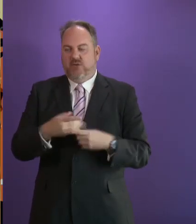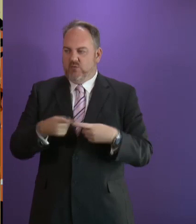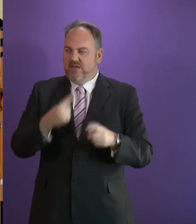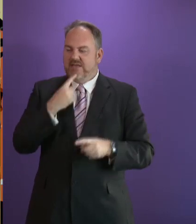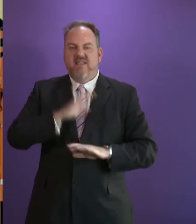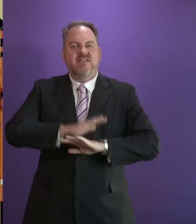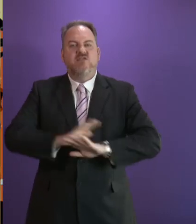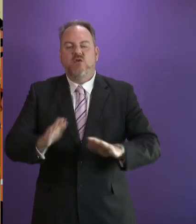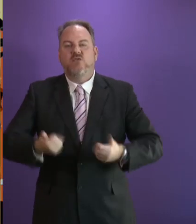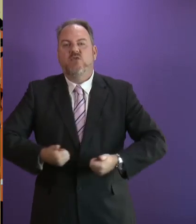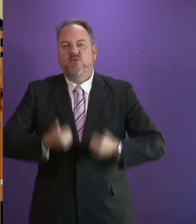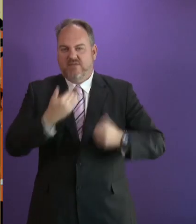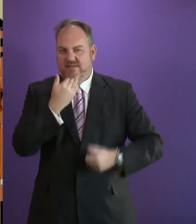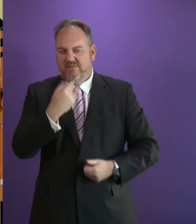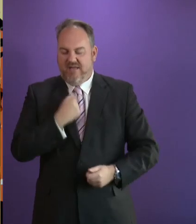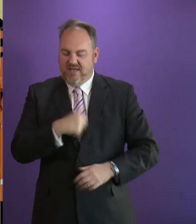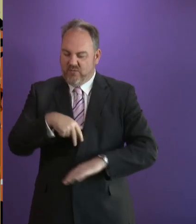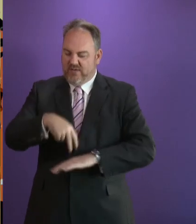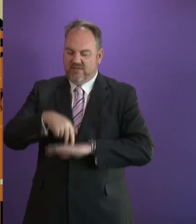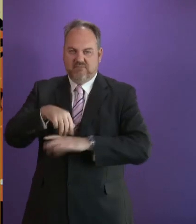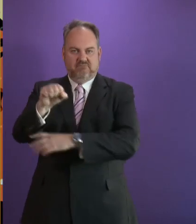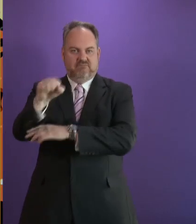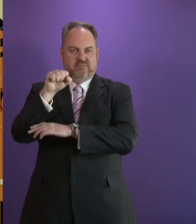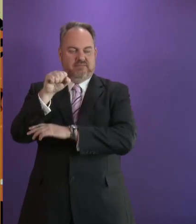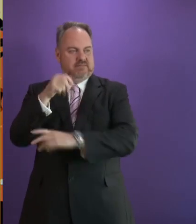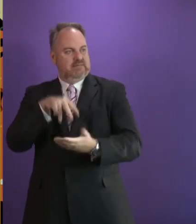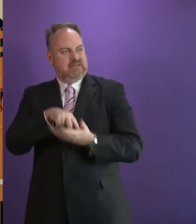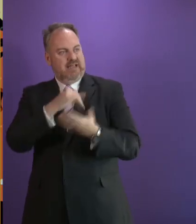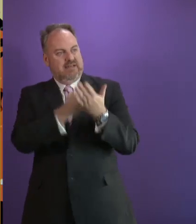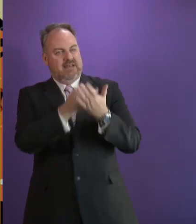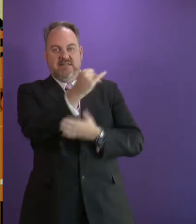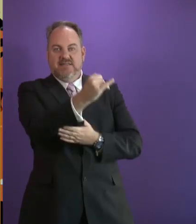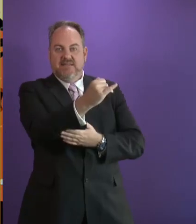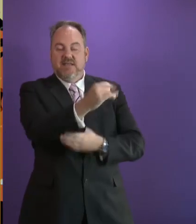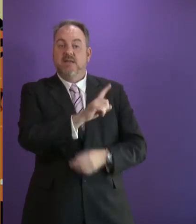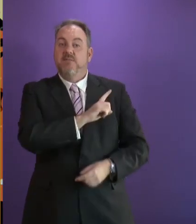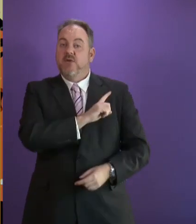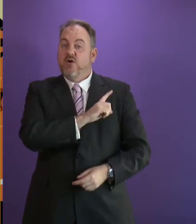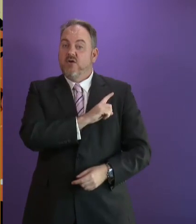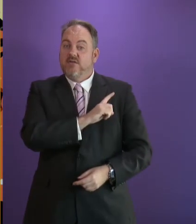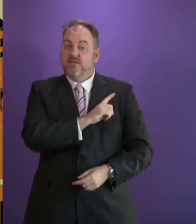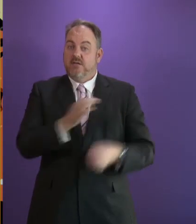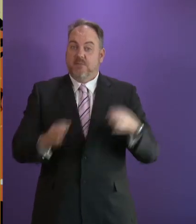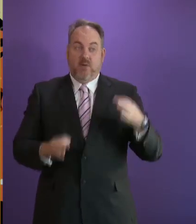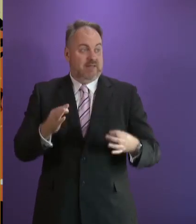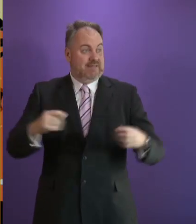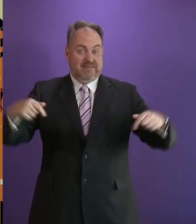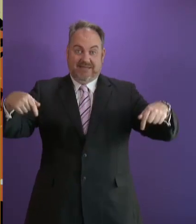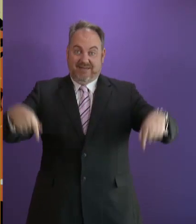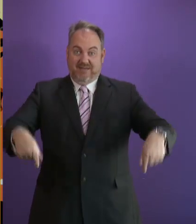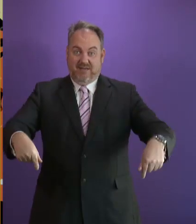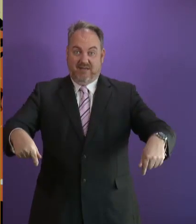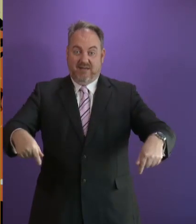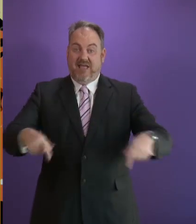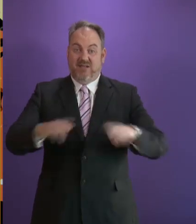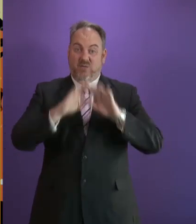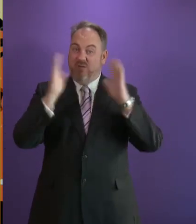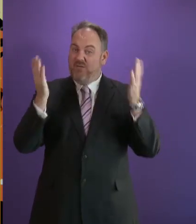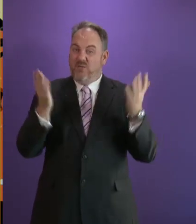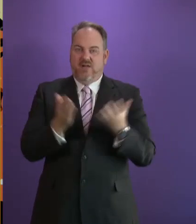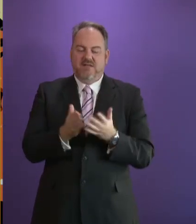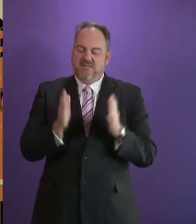I'm taking a stand and it's going to change for the better. Because politics in Scotland, in the UK, globally,